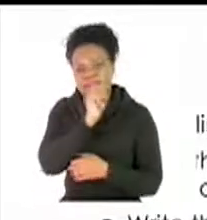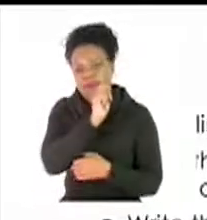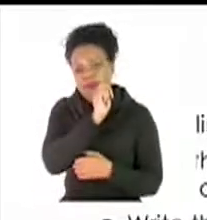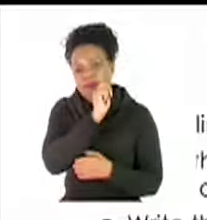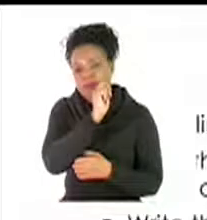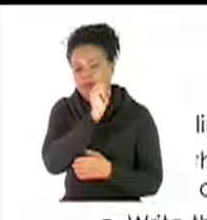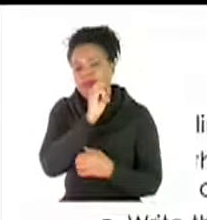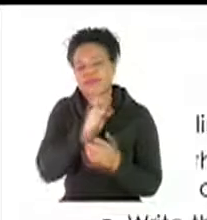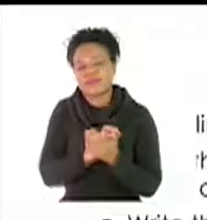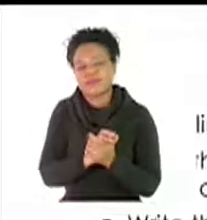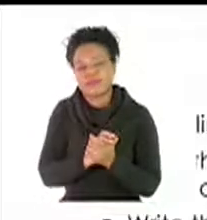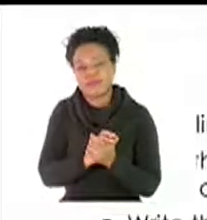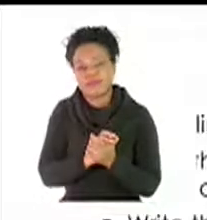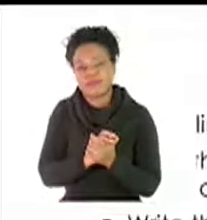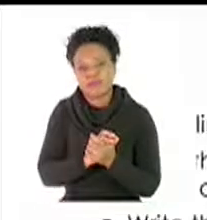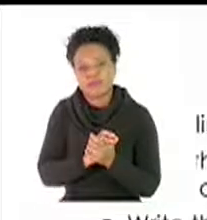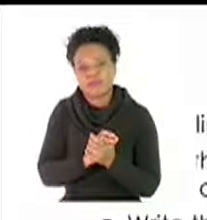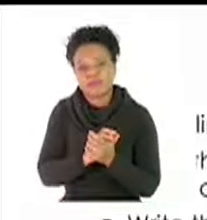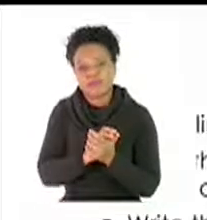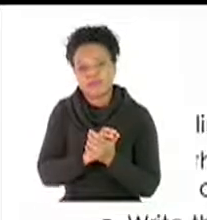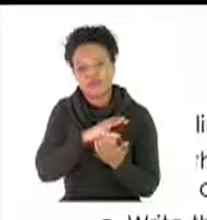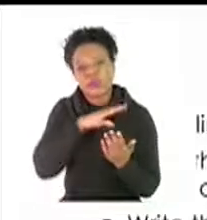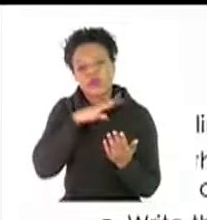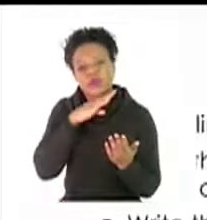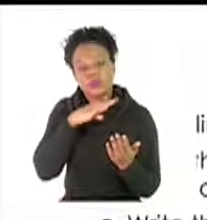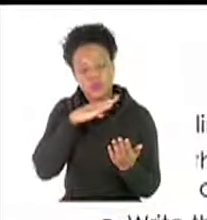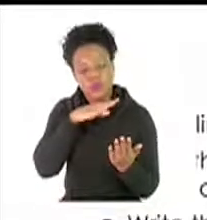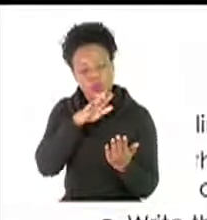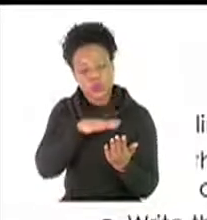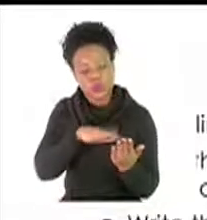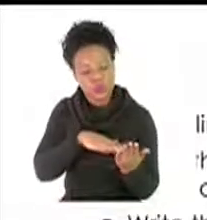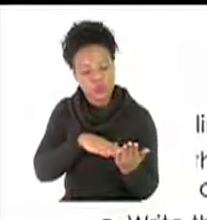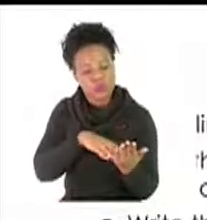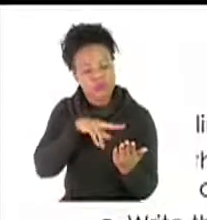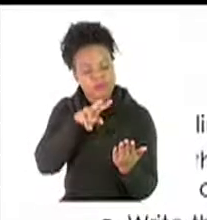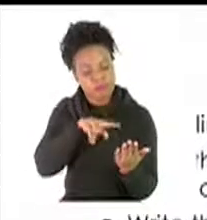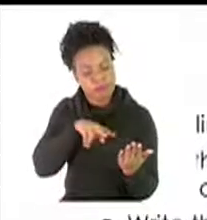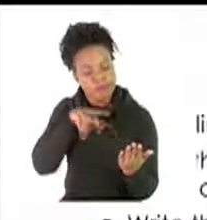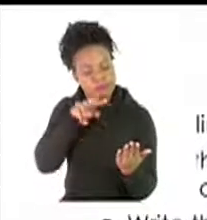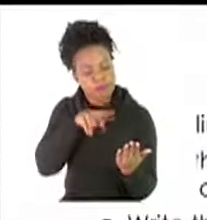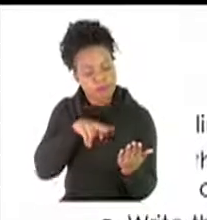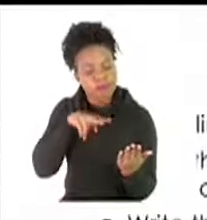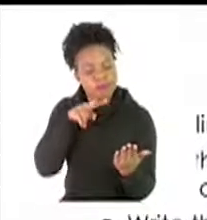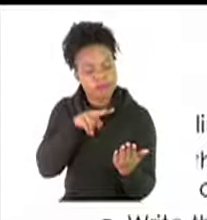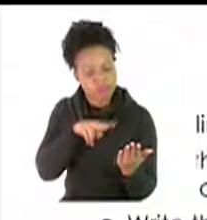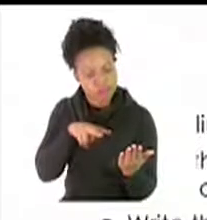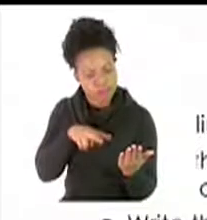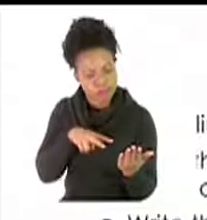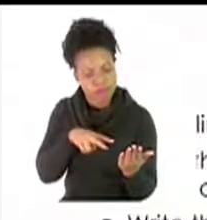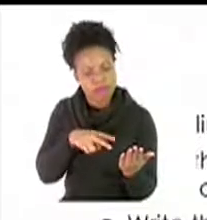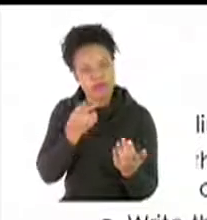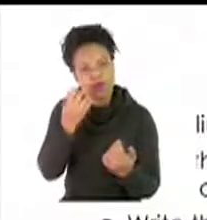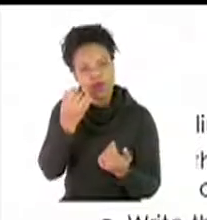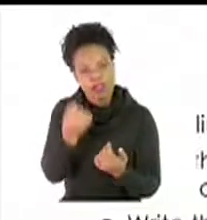on page 5, as you read through, you would see quite a number of